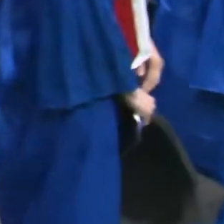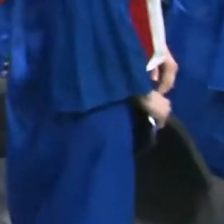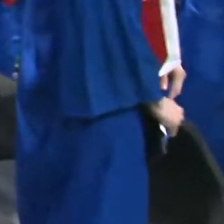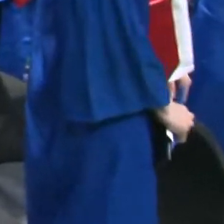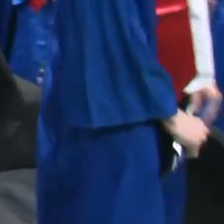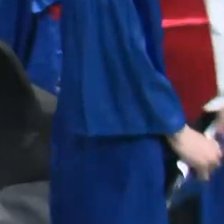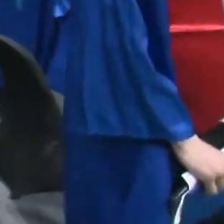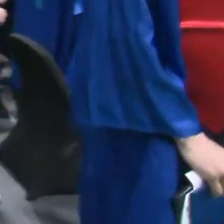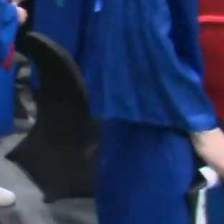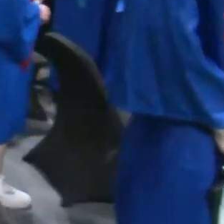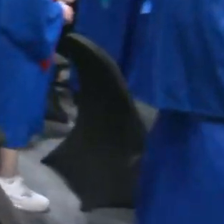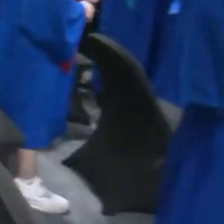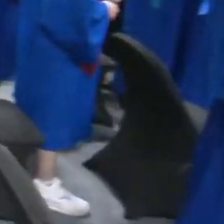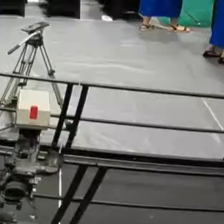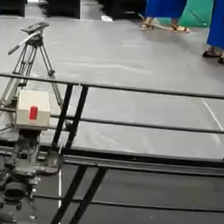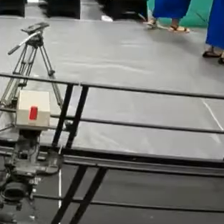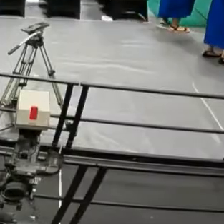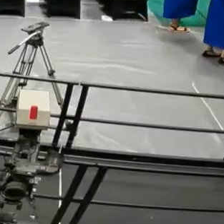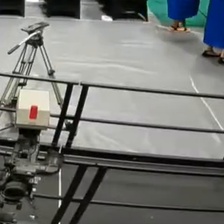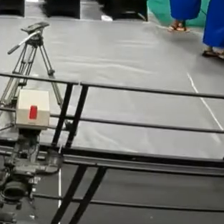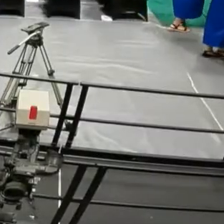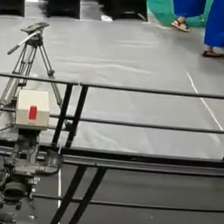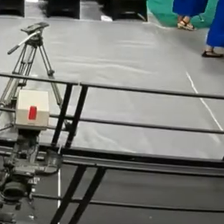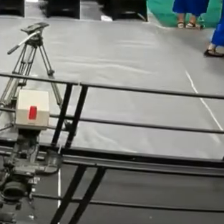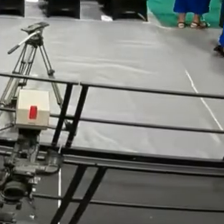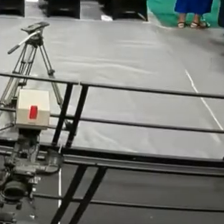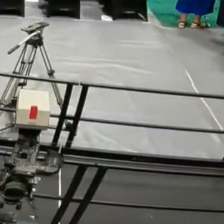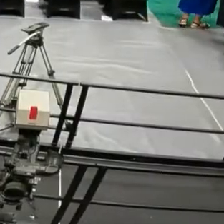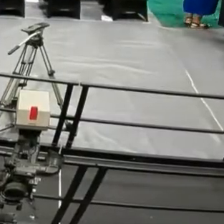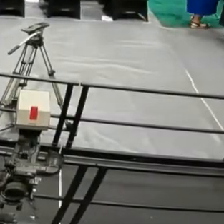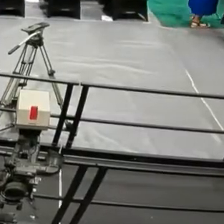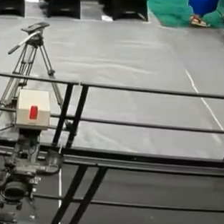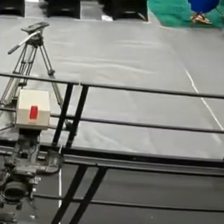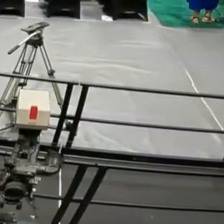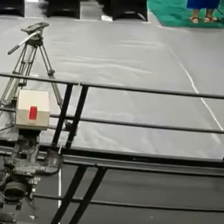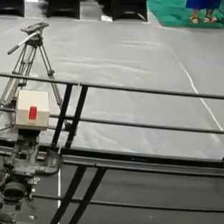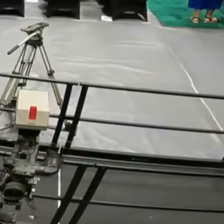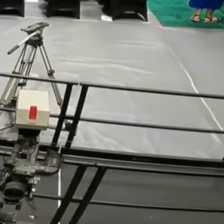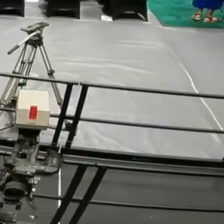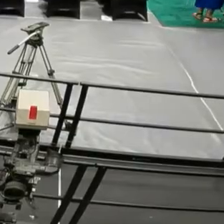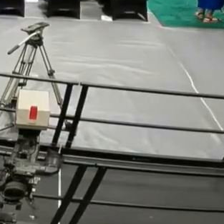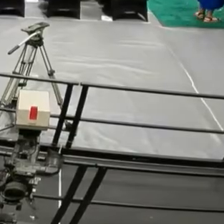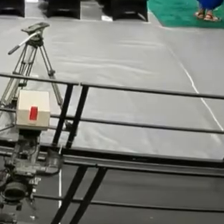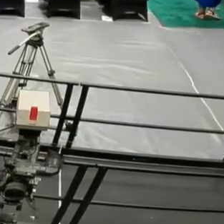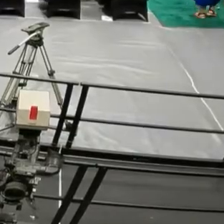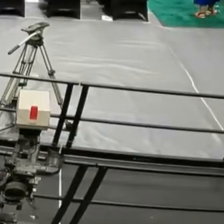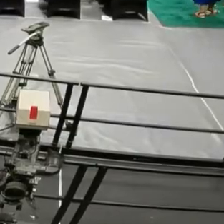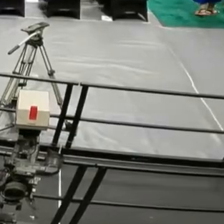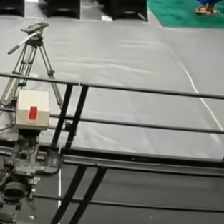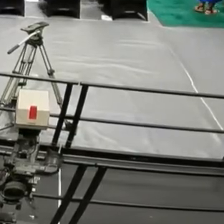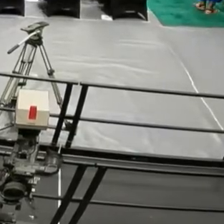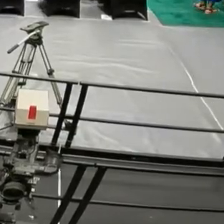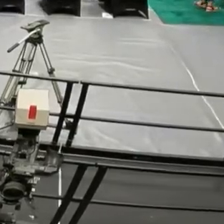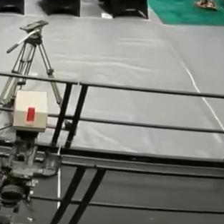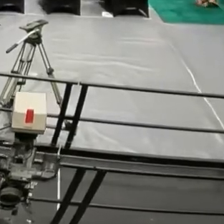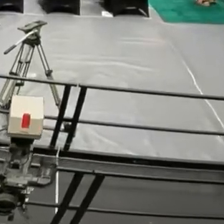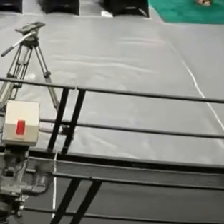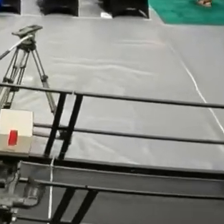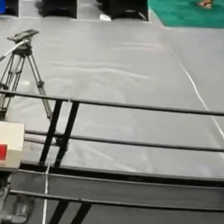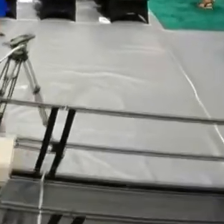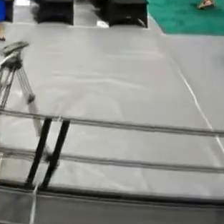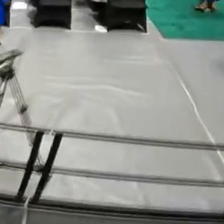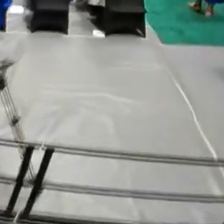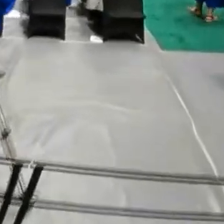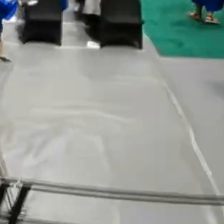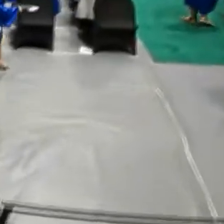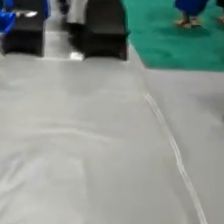Parents, students will exit the auxiliary gym. Please proceed to the front of the arena for pickup. Be safe, and thank you